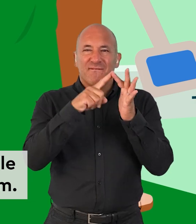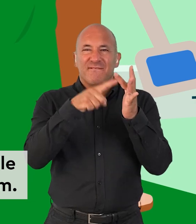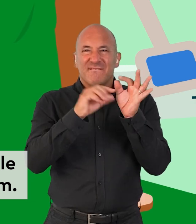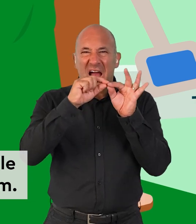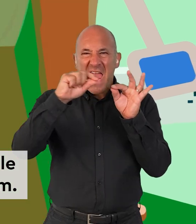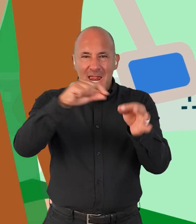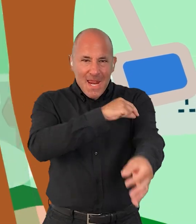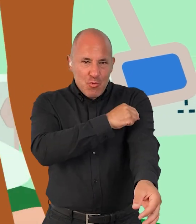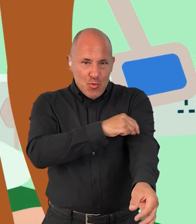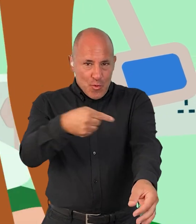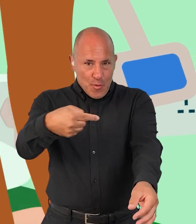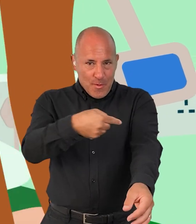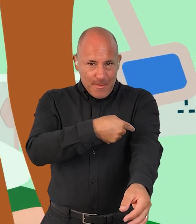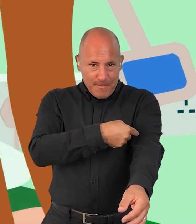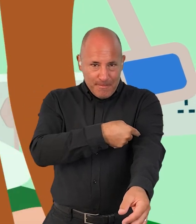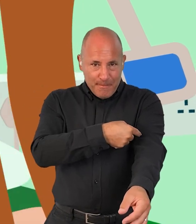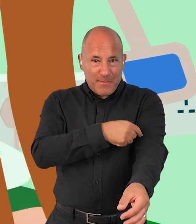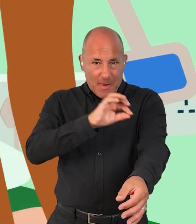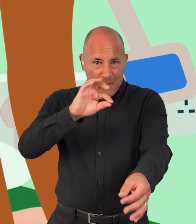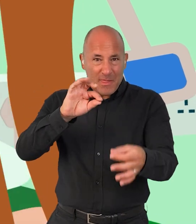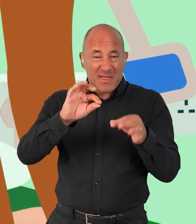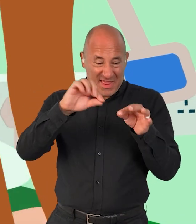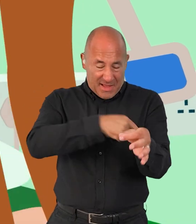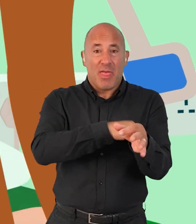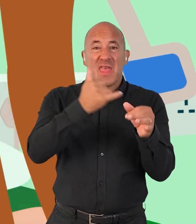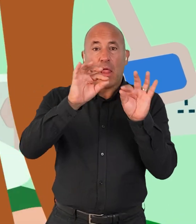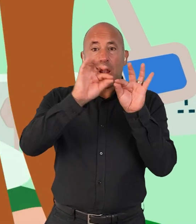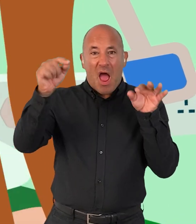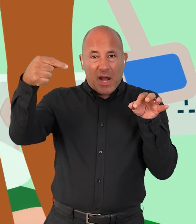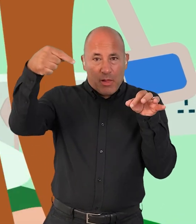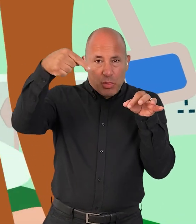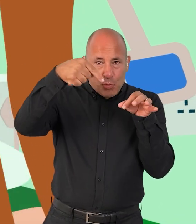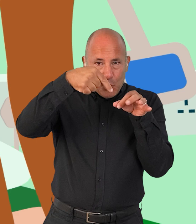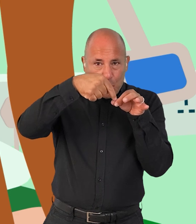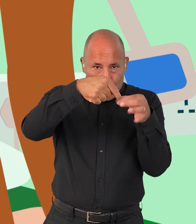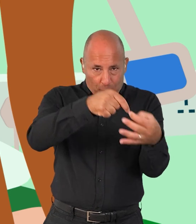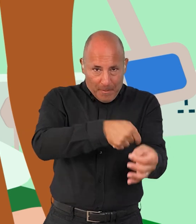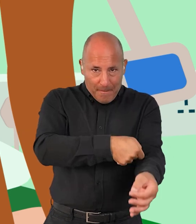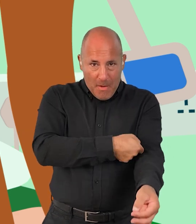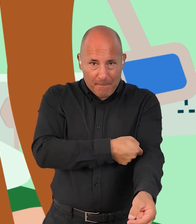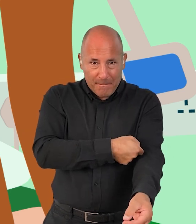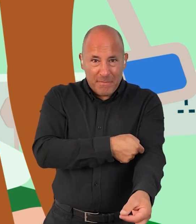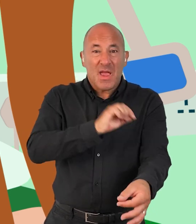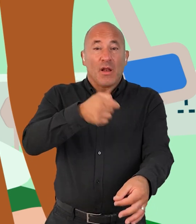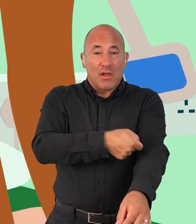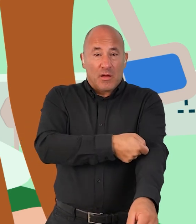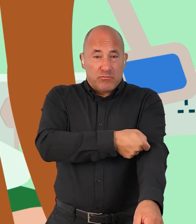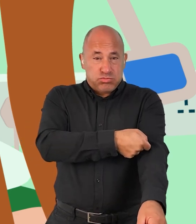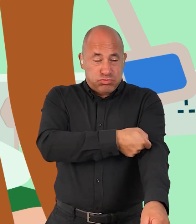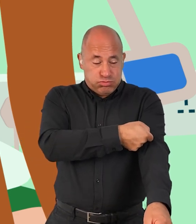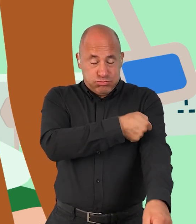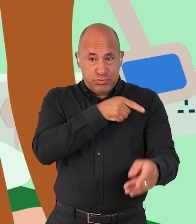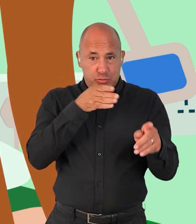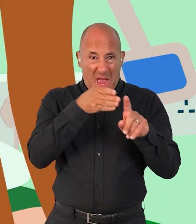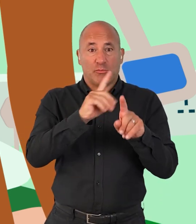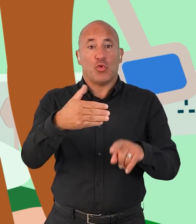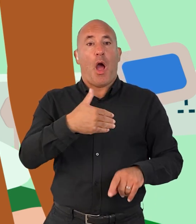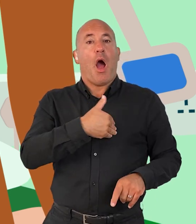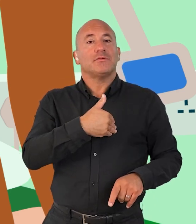in your arm. The PICC line is threaded through the needle and into the vein. It is then threaded through the vein towards the